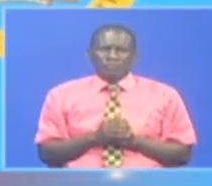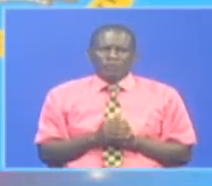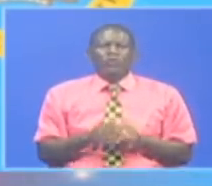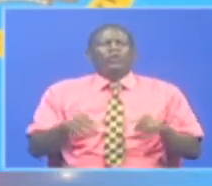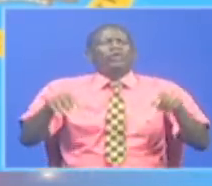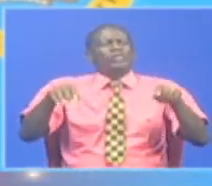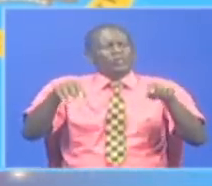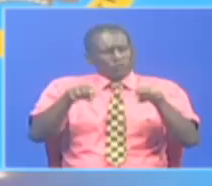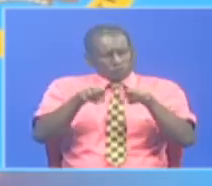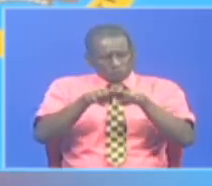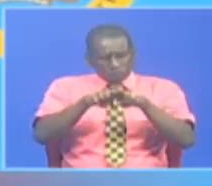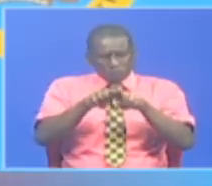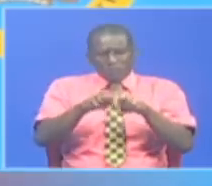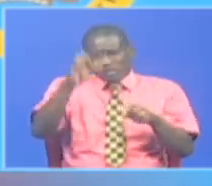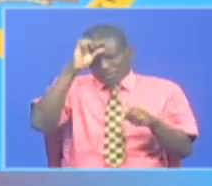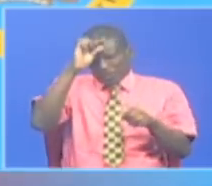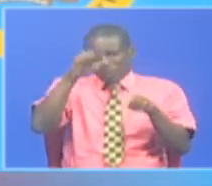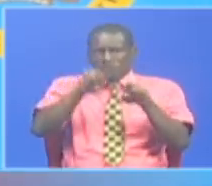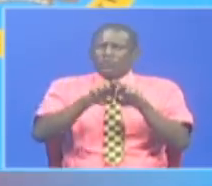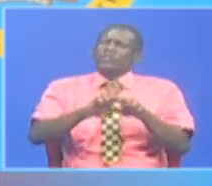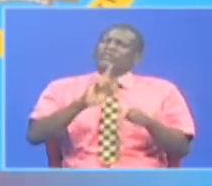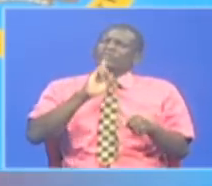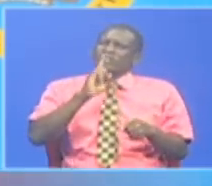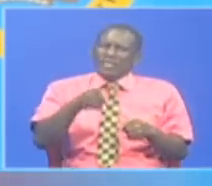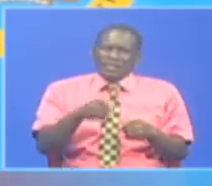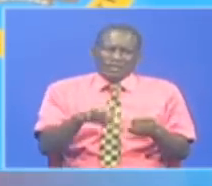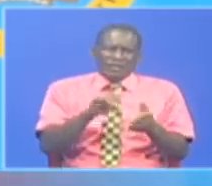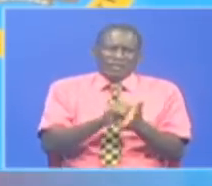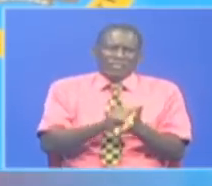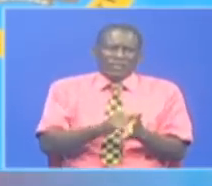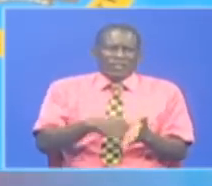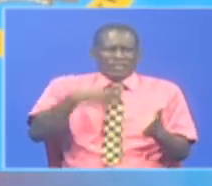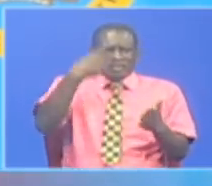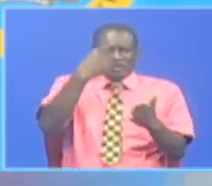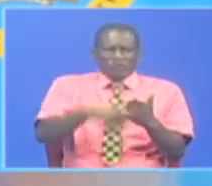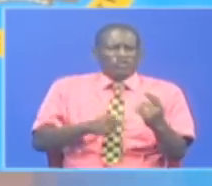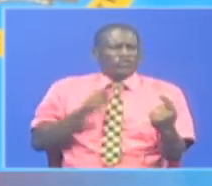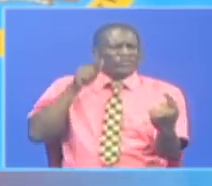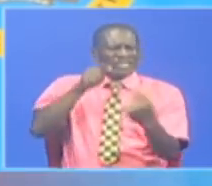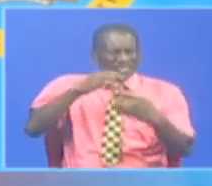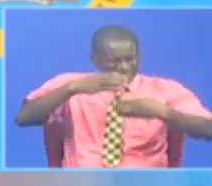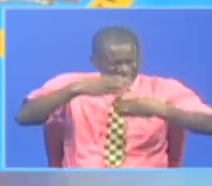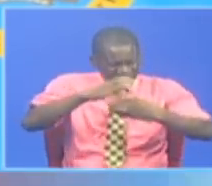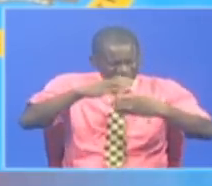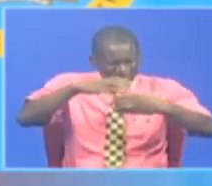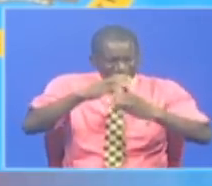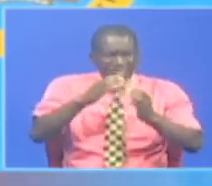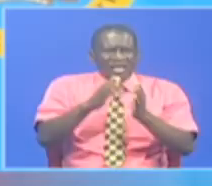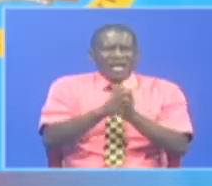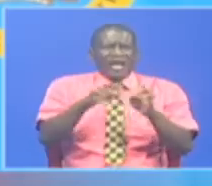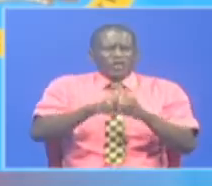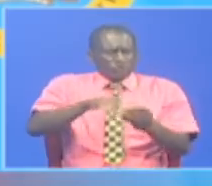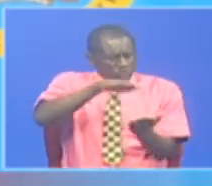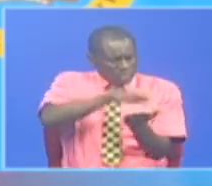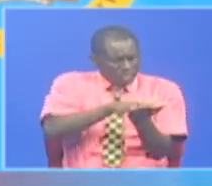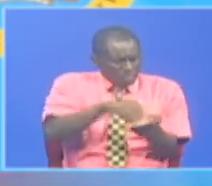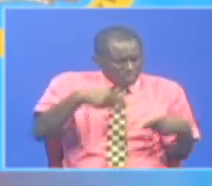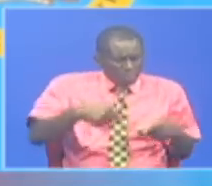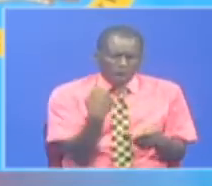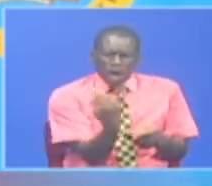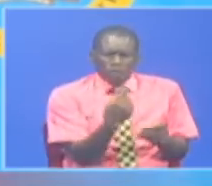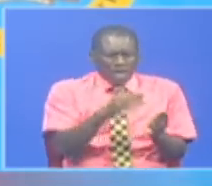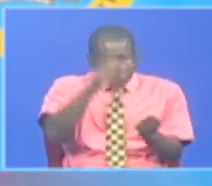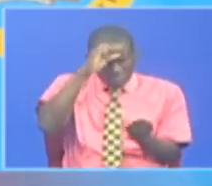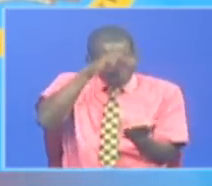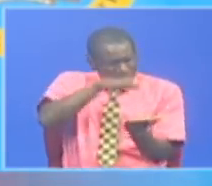Further, the government has also said that the cost of targeting testing and quarantine and government